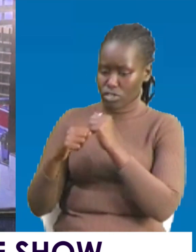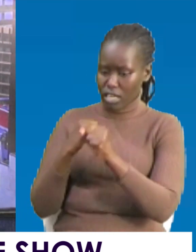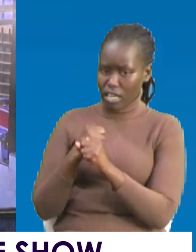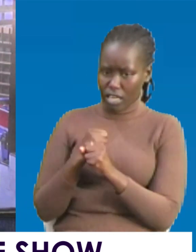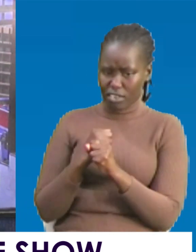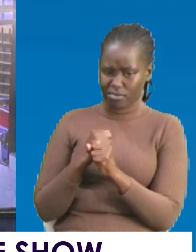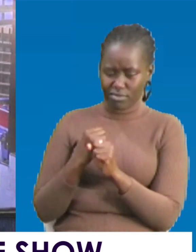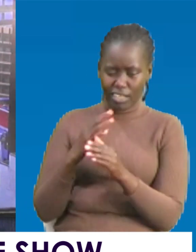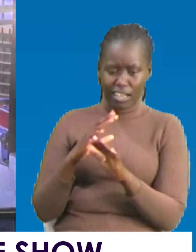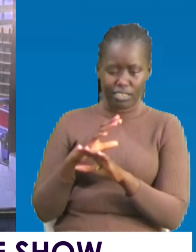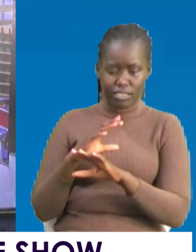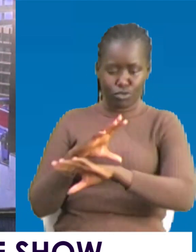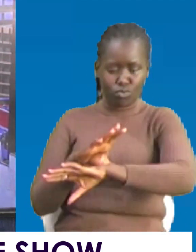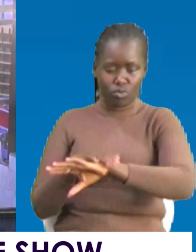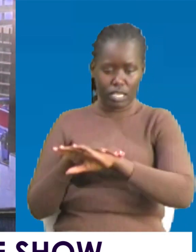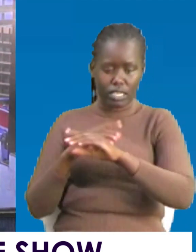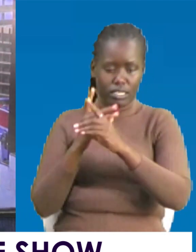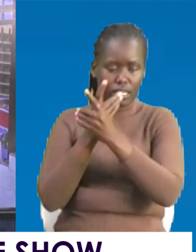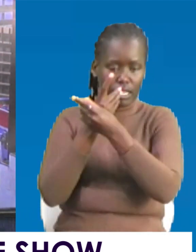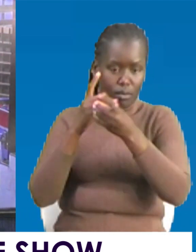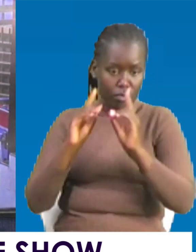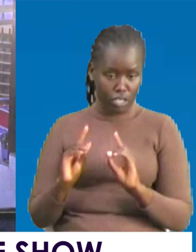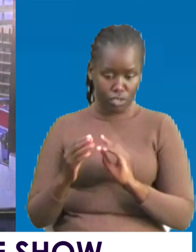Come on. We are talking of so many years.